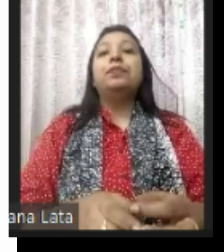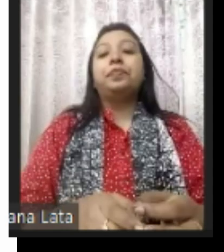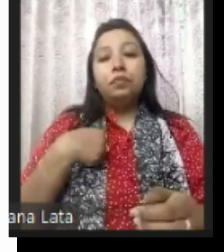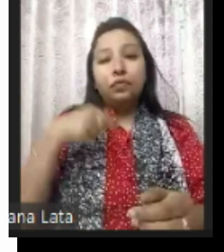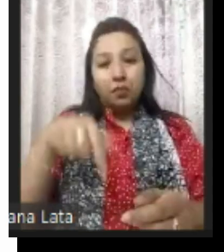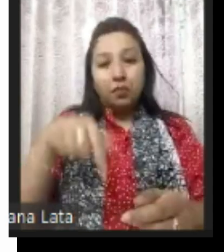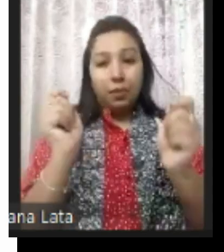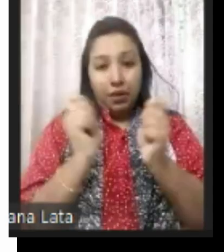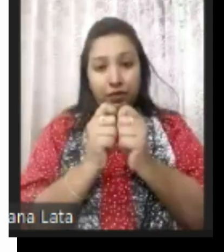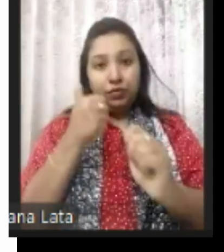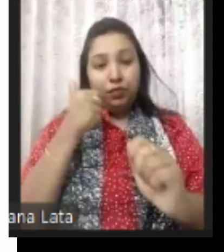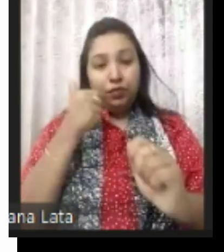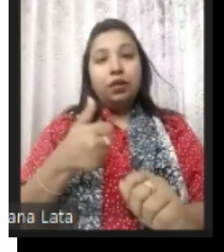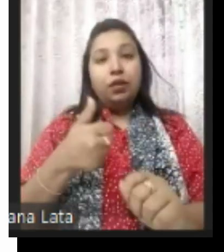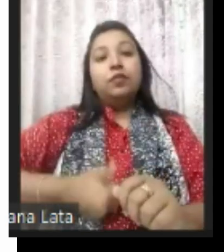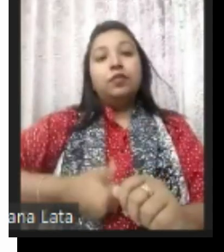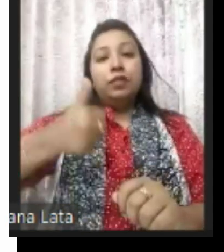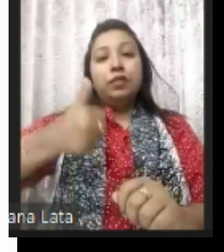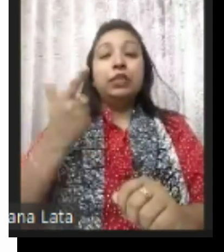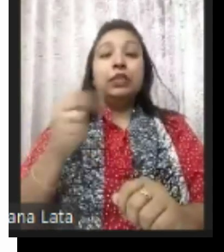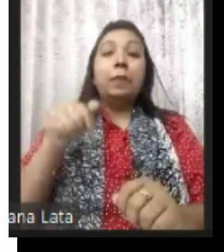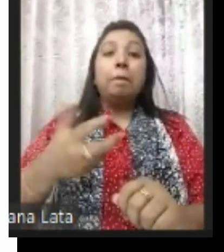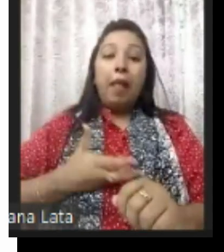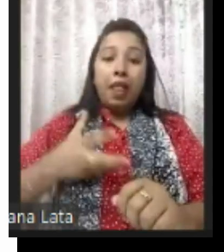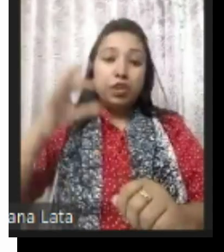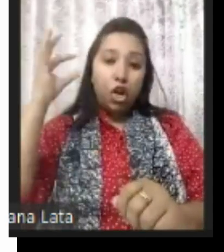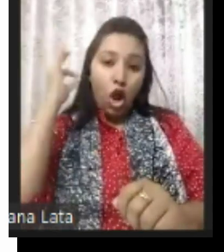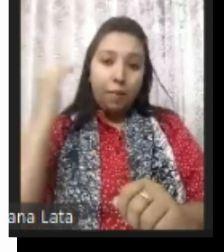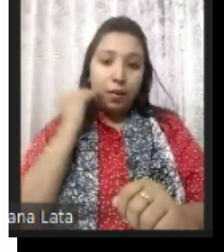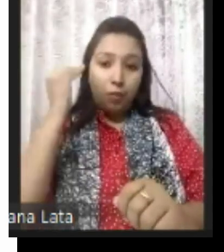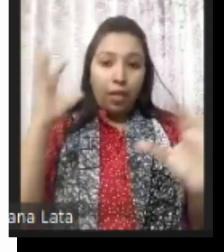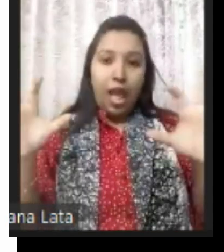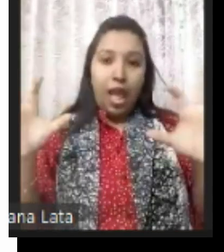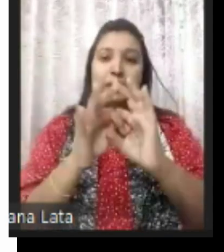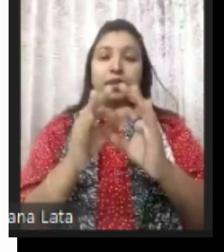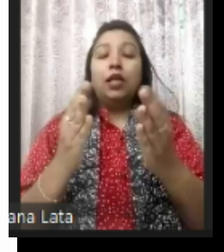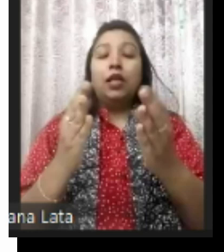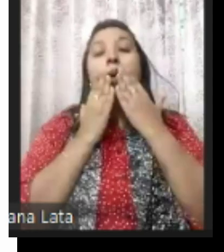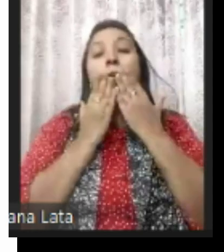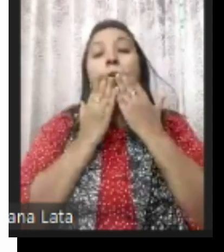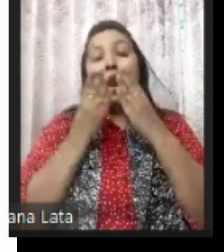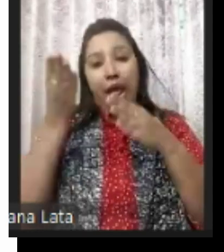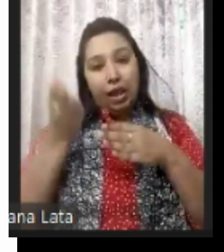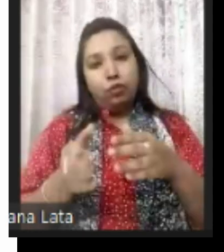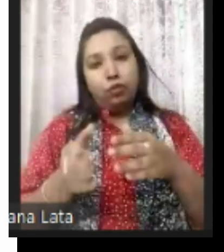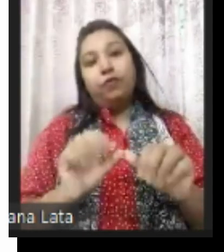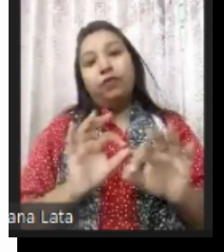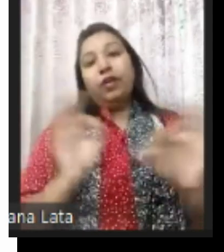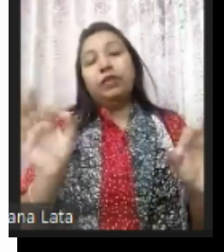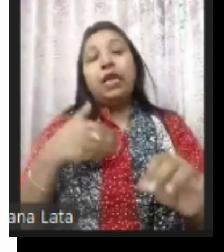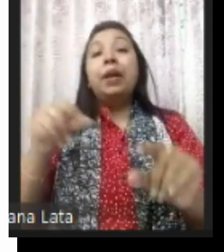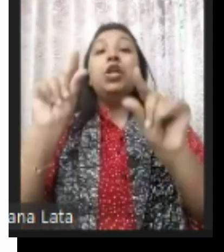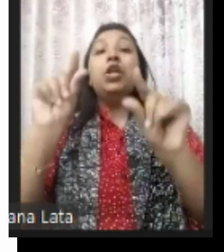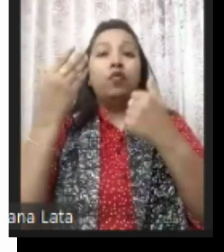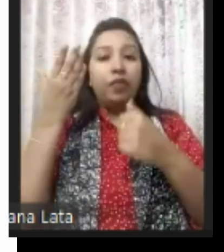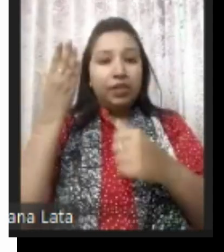initiative to promote the inclusive education in Bangladesh. Especially, we are working to promote inclusive university. And